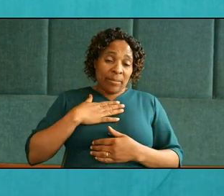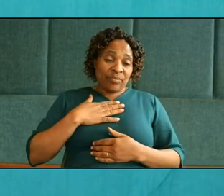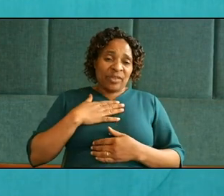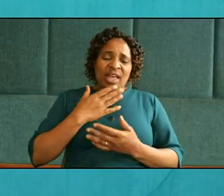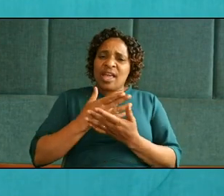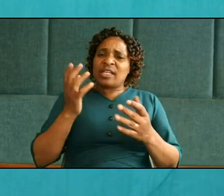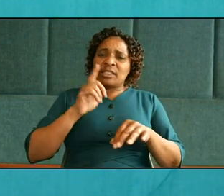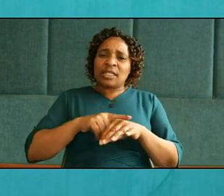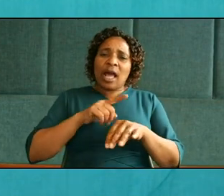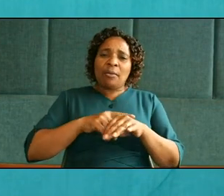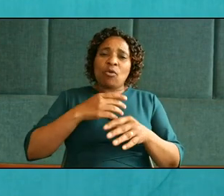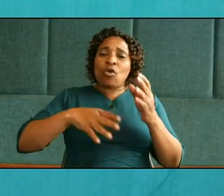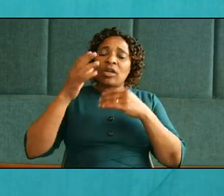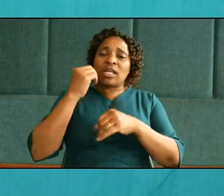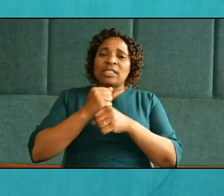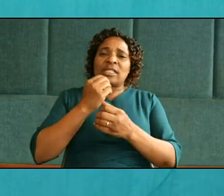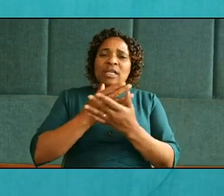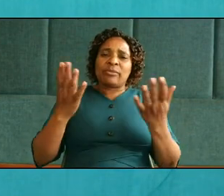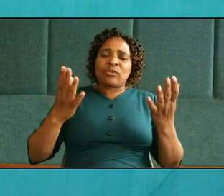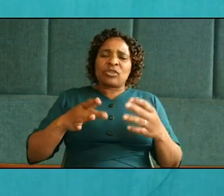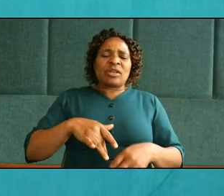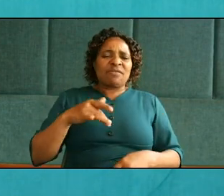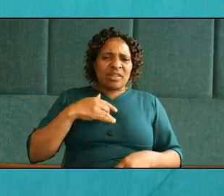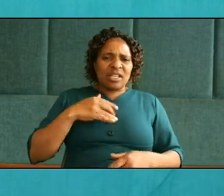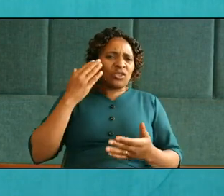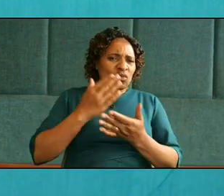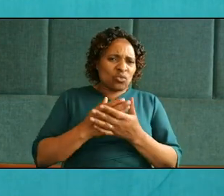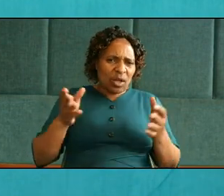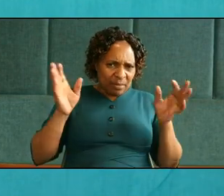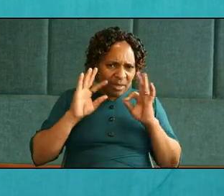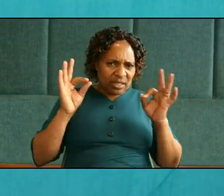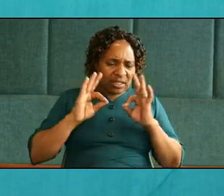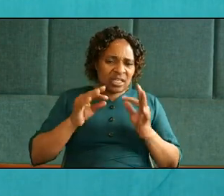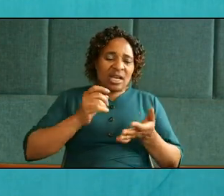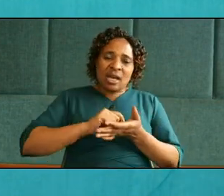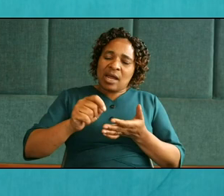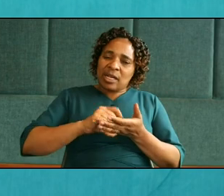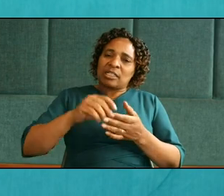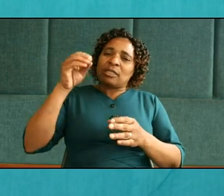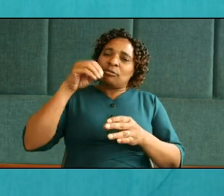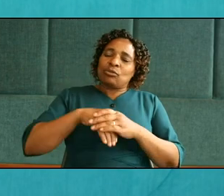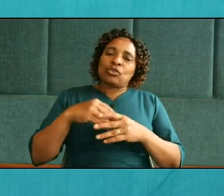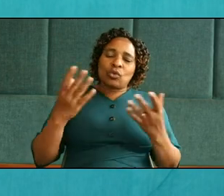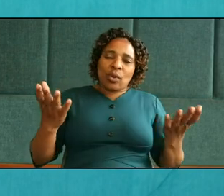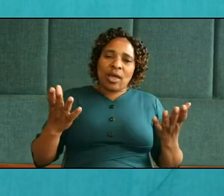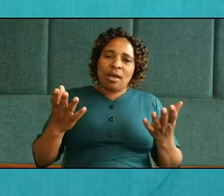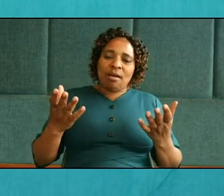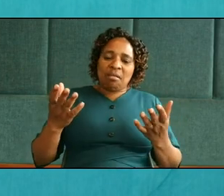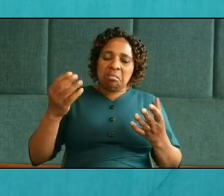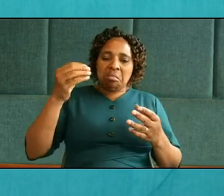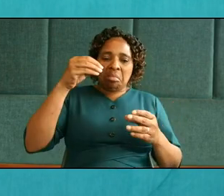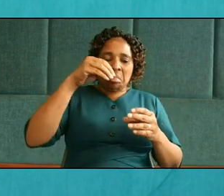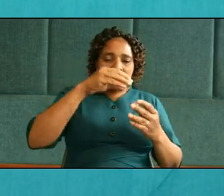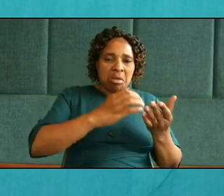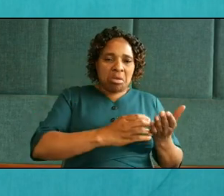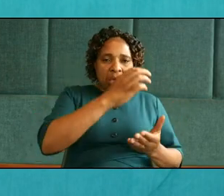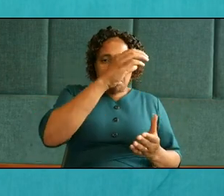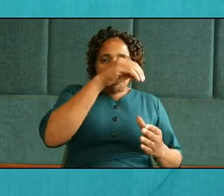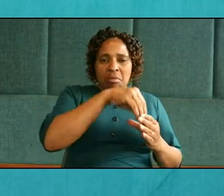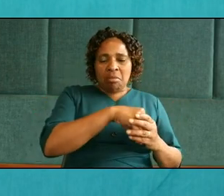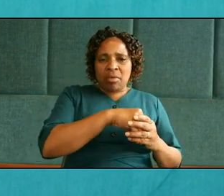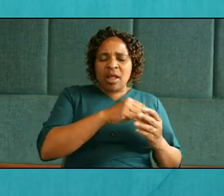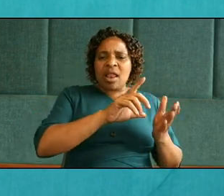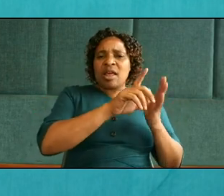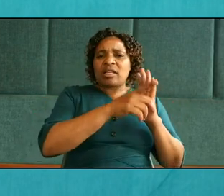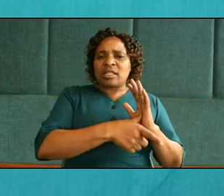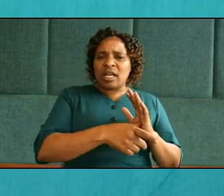done something that you feel is truly amazing, write it down and put it in a jar somewhere. And then later on, when